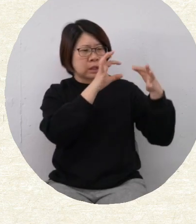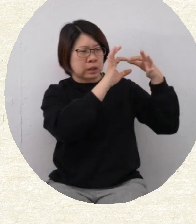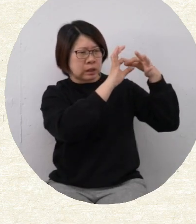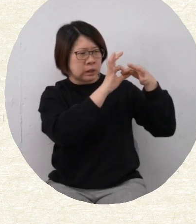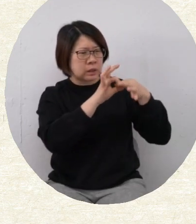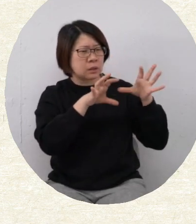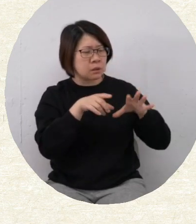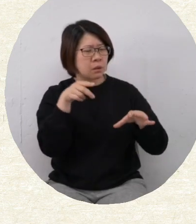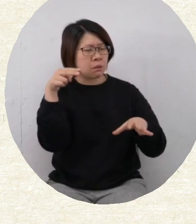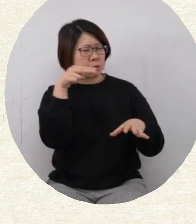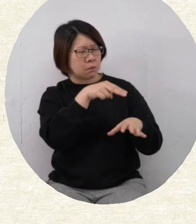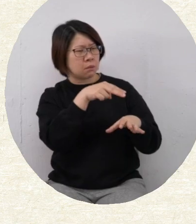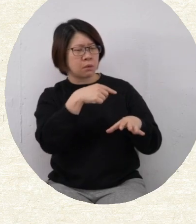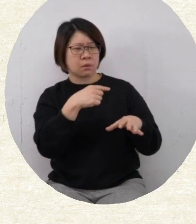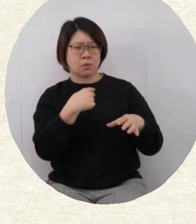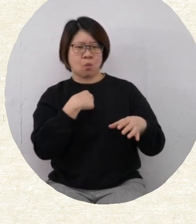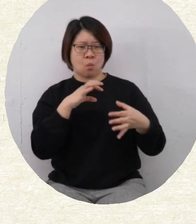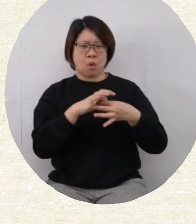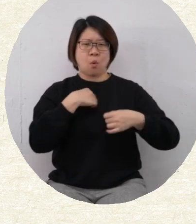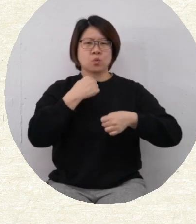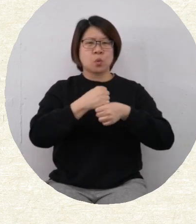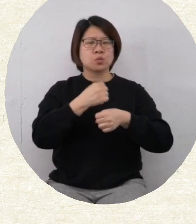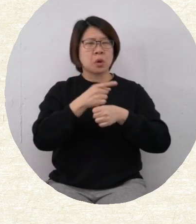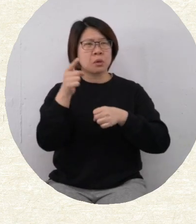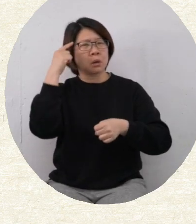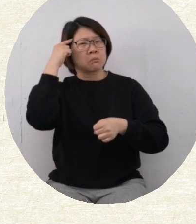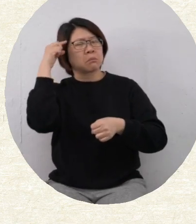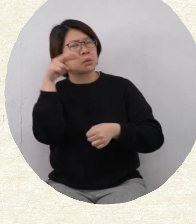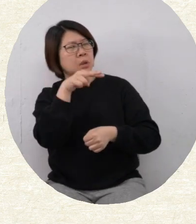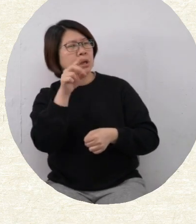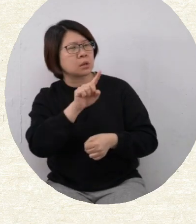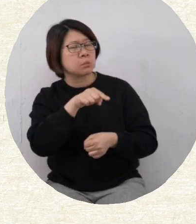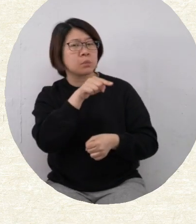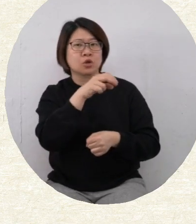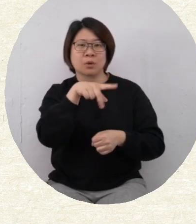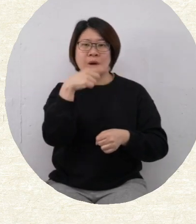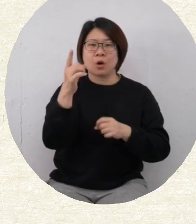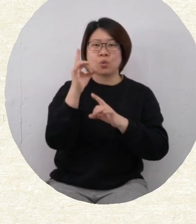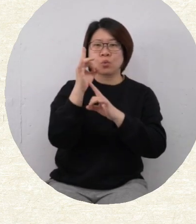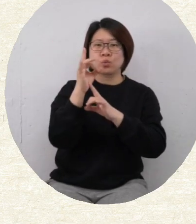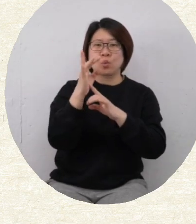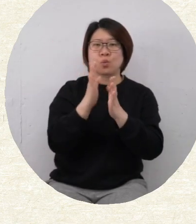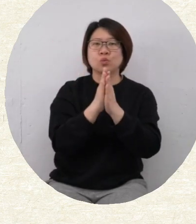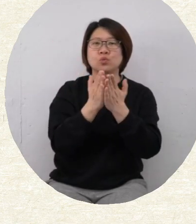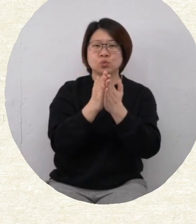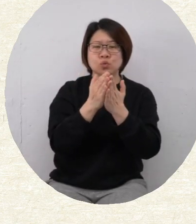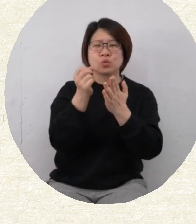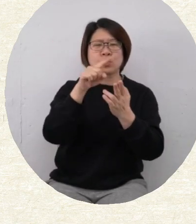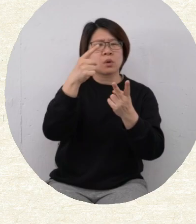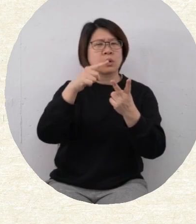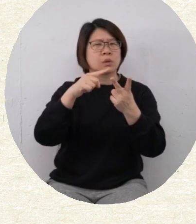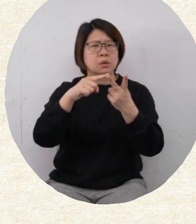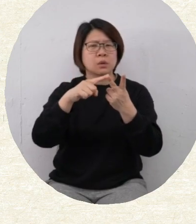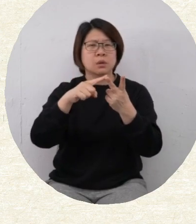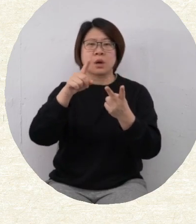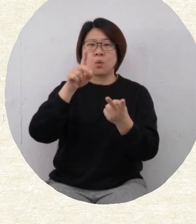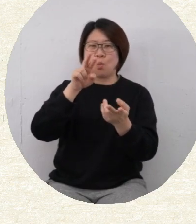school? Maybe not now because we are now focused on your work. Perhaps later